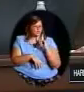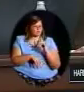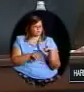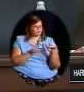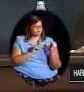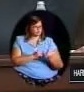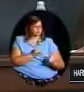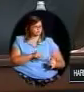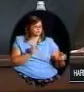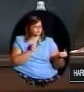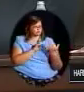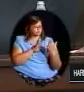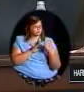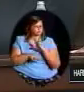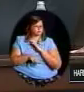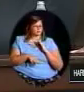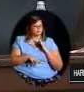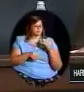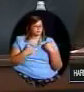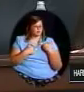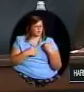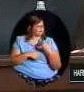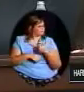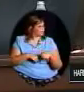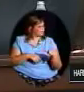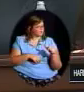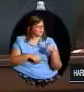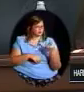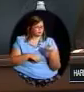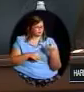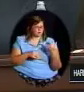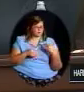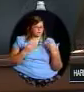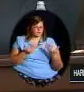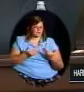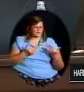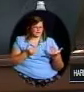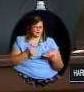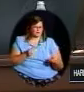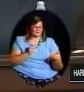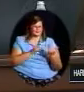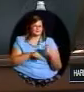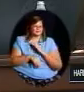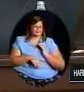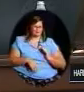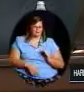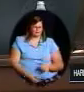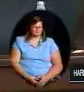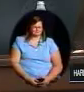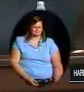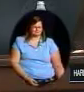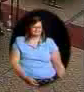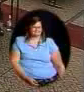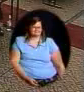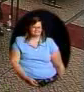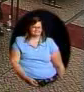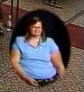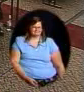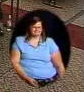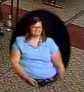board. Are there any individuals in the audience this evening that would like to address the board?